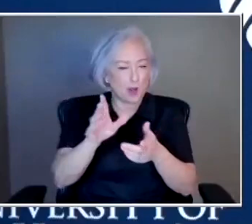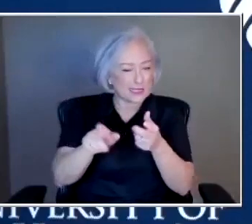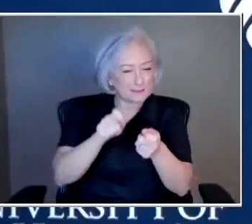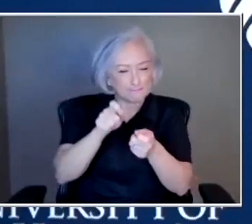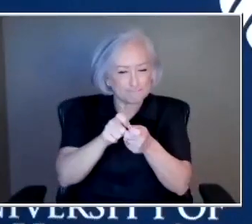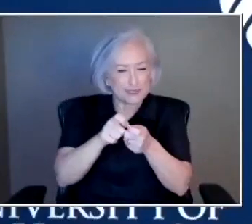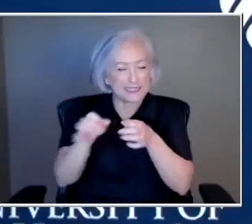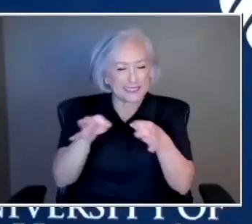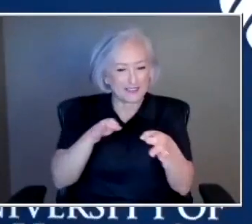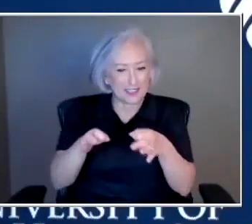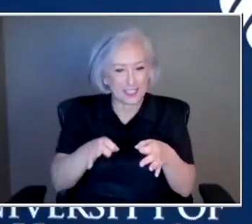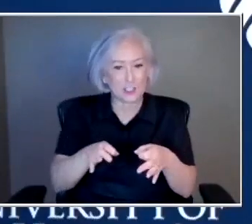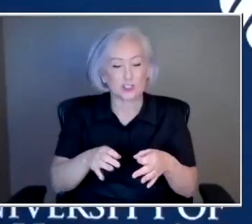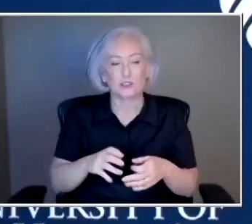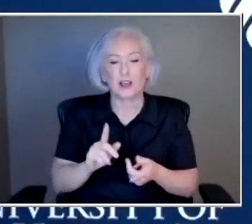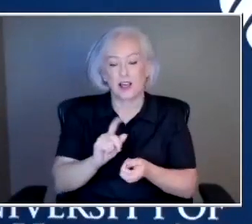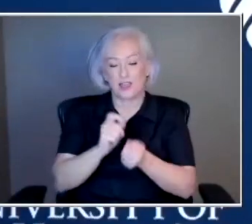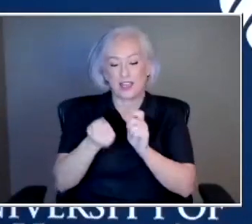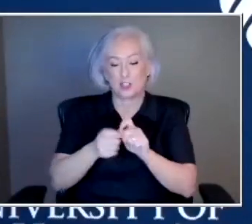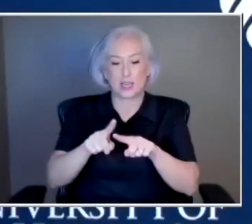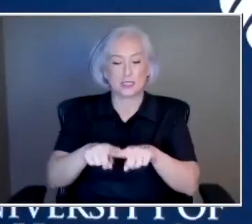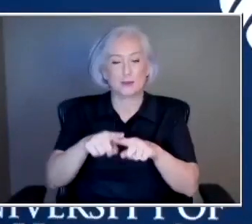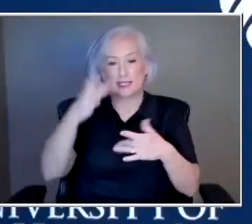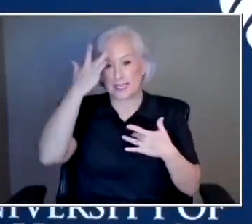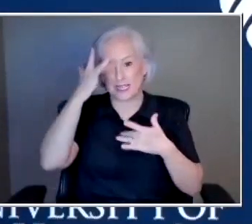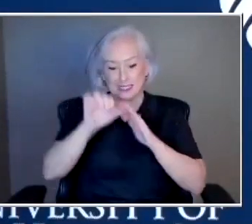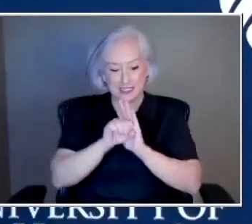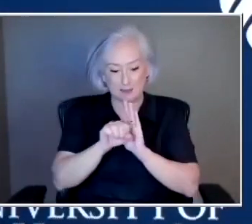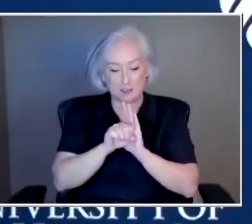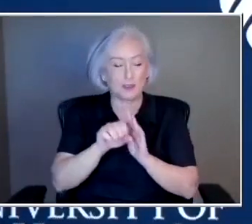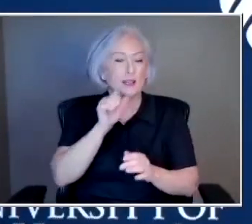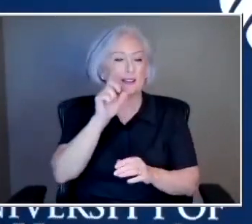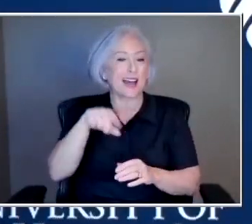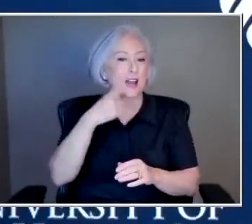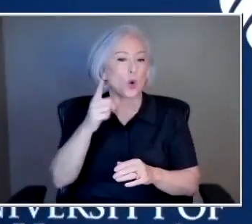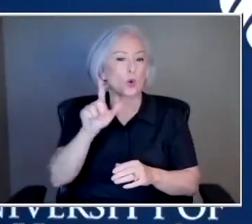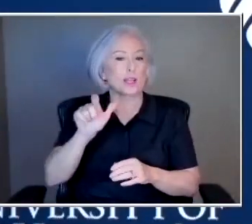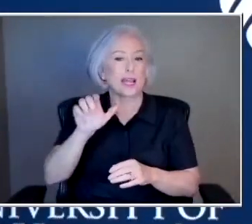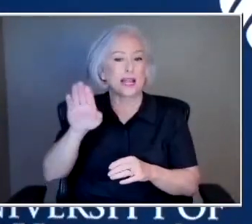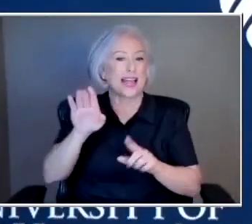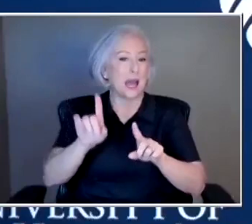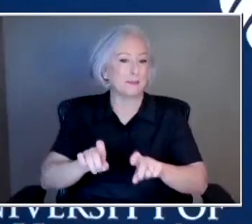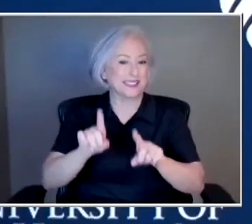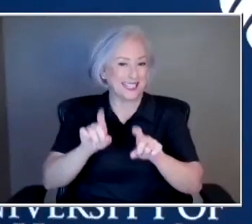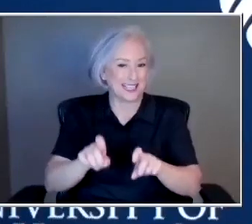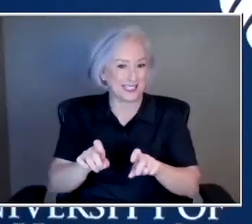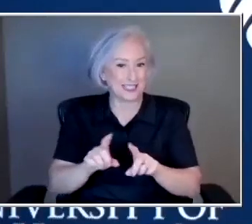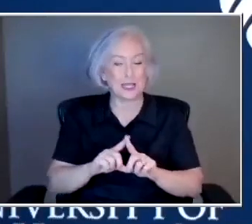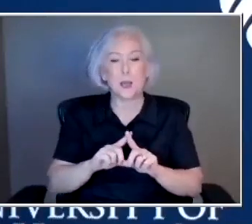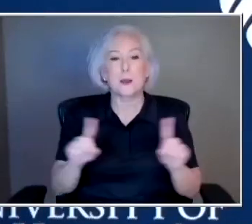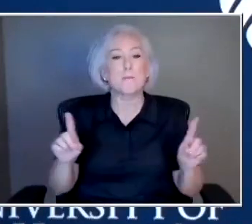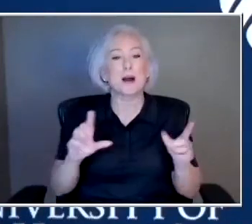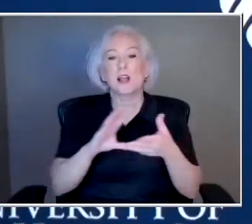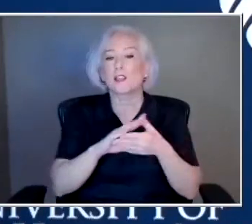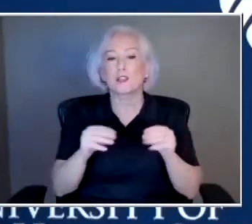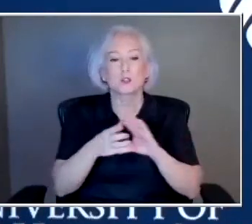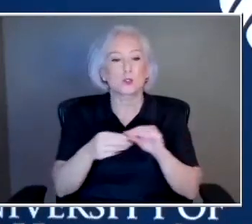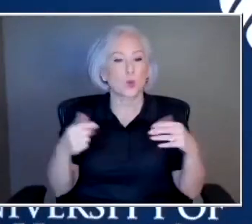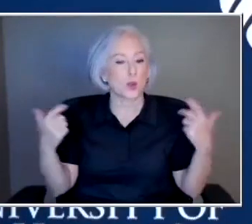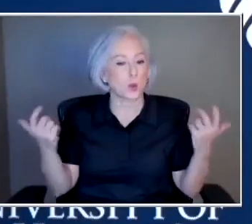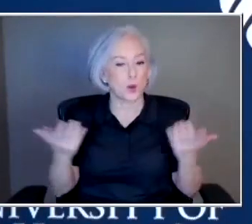some symptoms as well, not just lab testing. But I think the story here is that